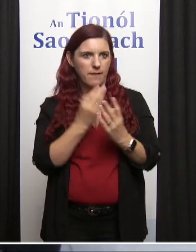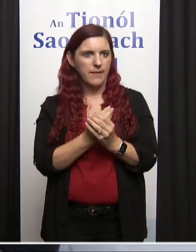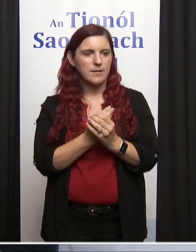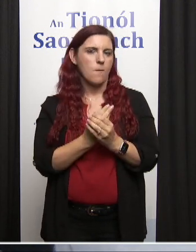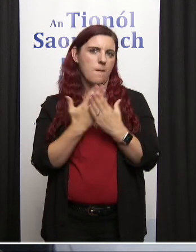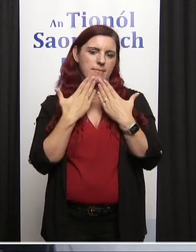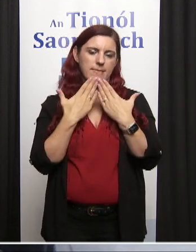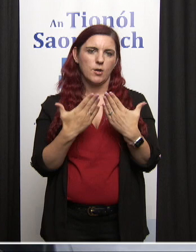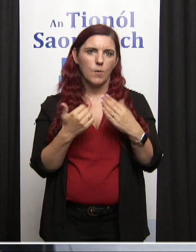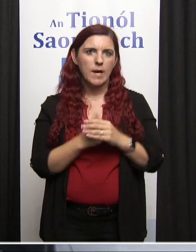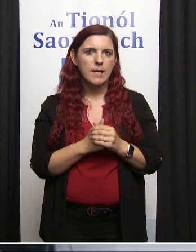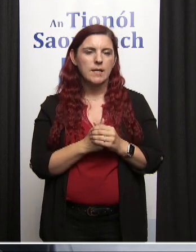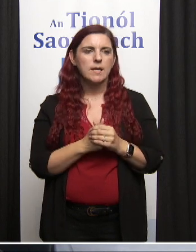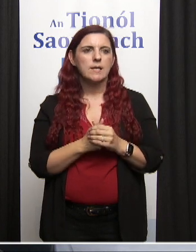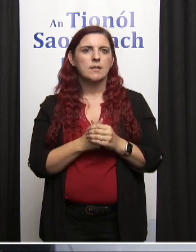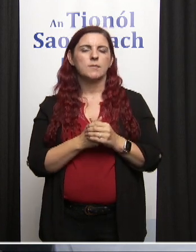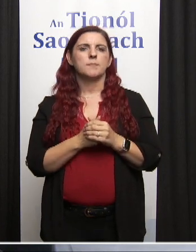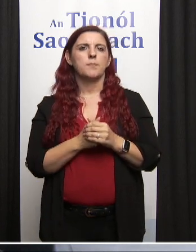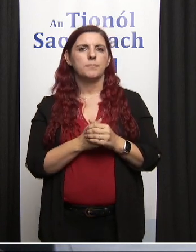So to the